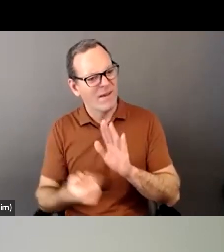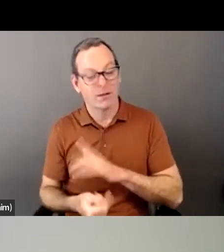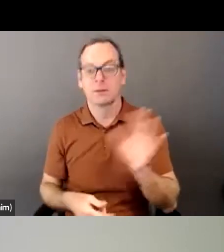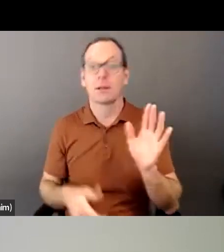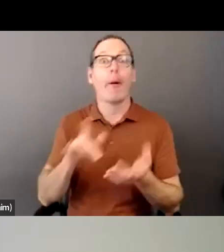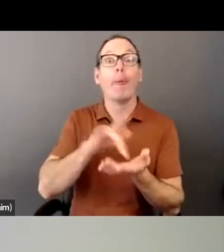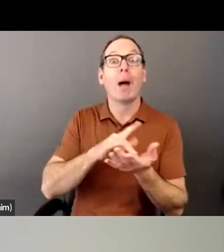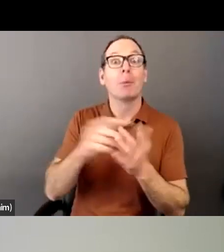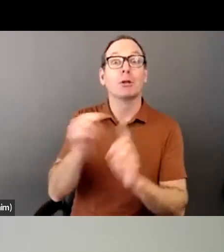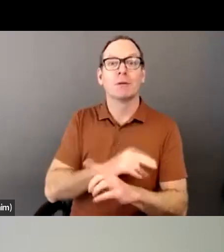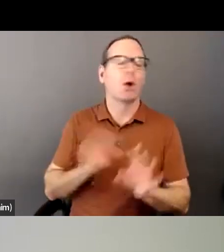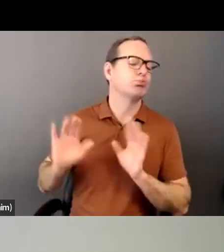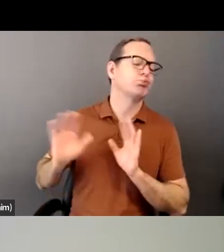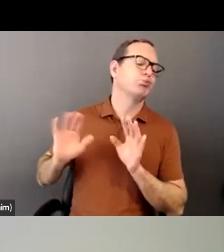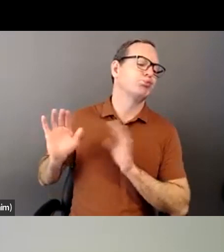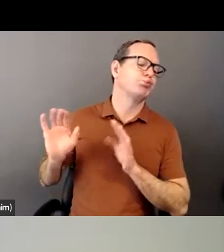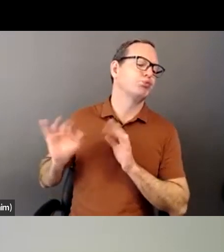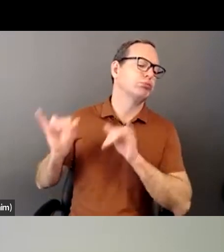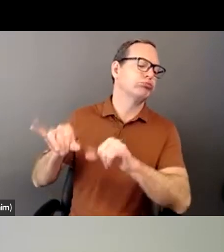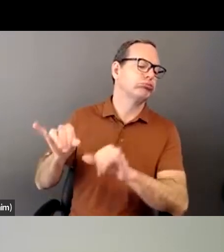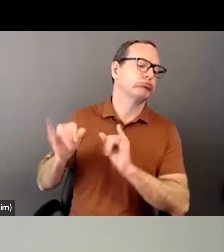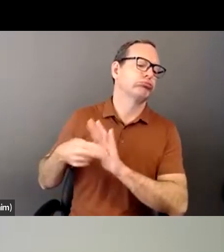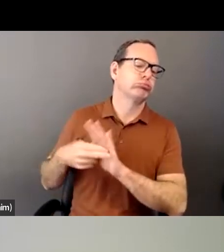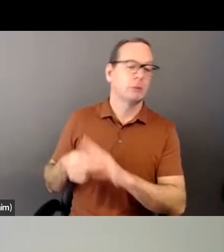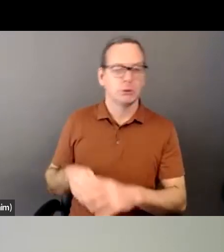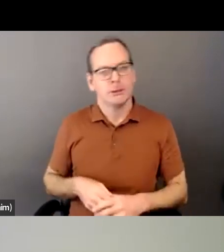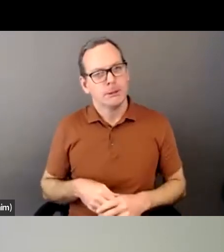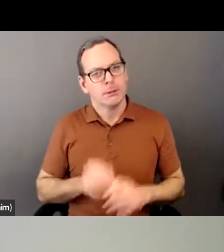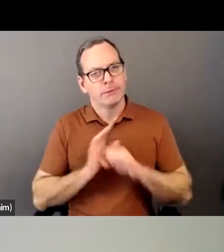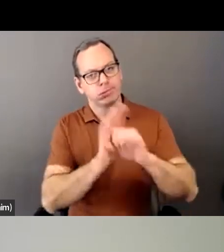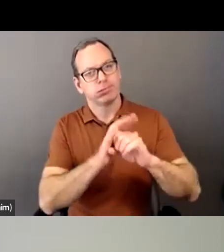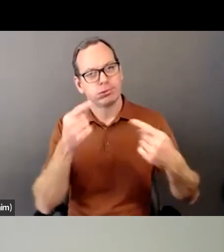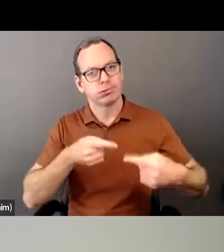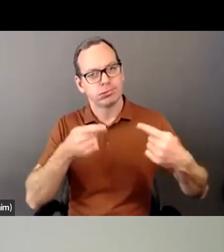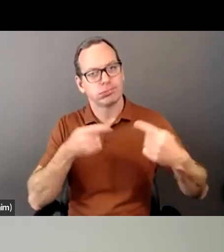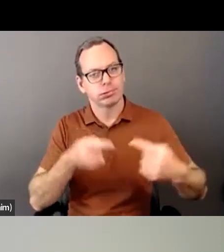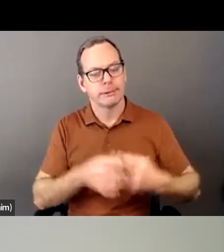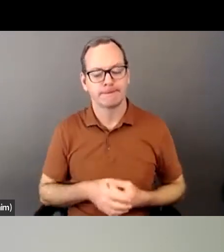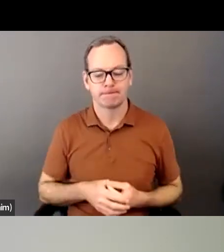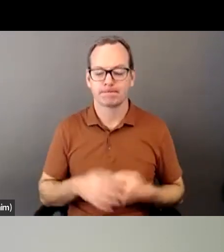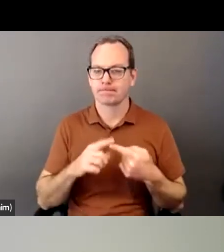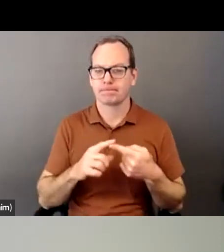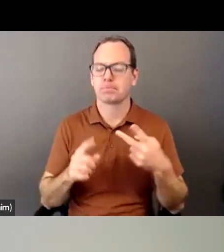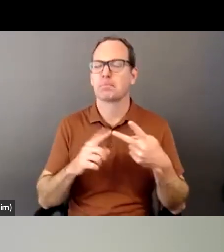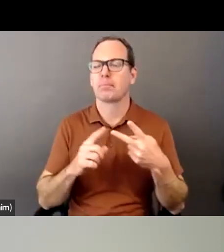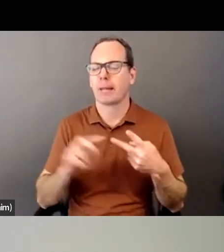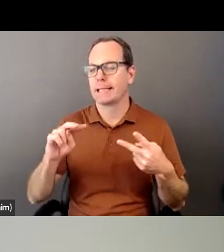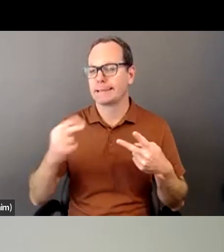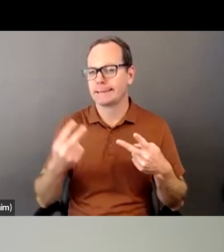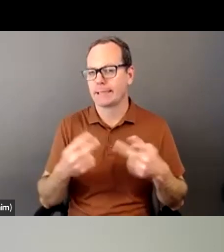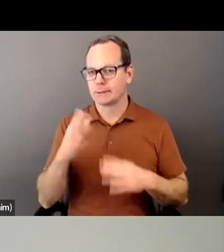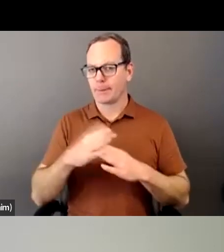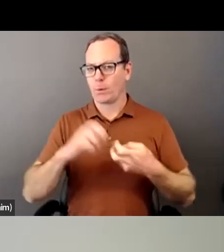thing. Quite a big struggle. The second thing was overcoming the challenge, or the idea